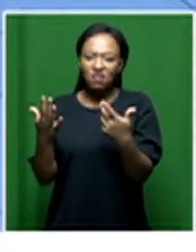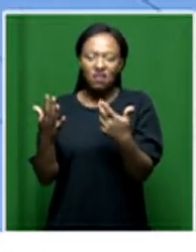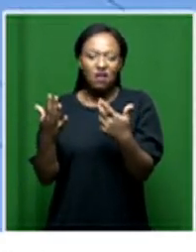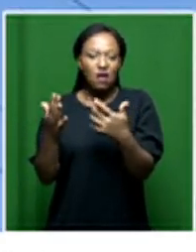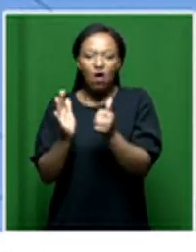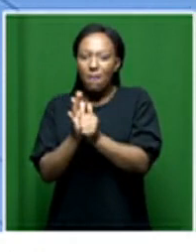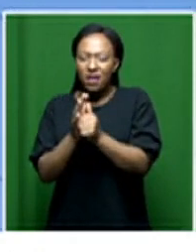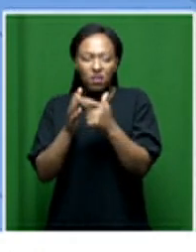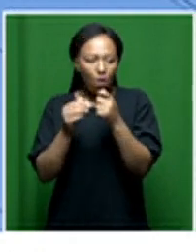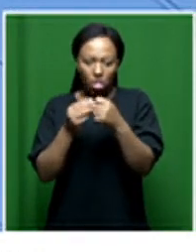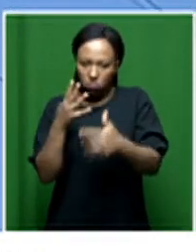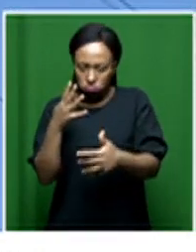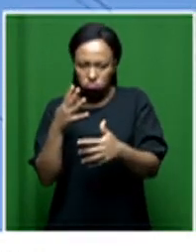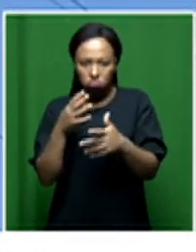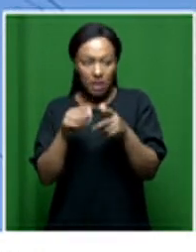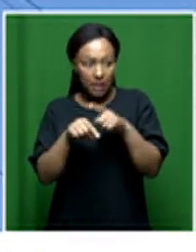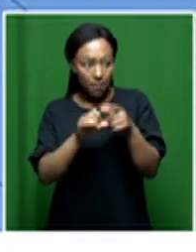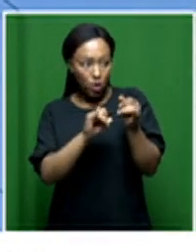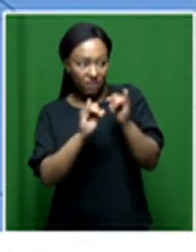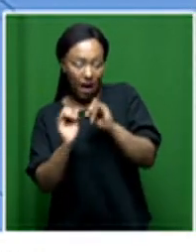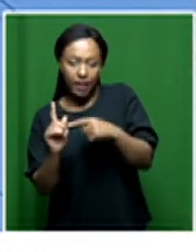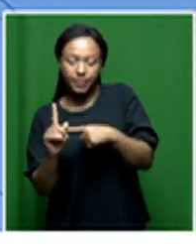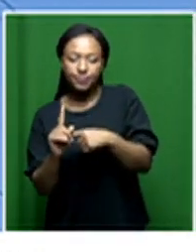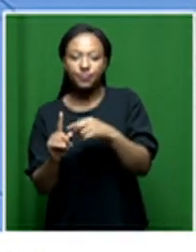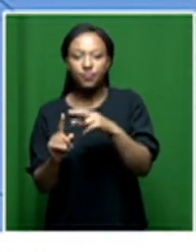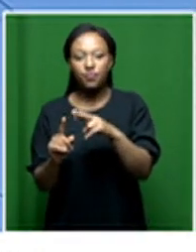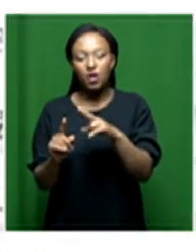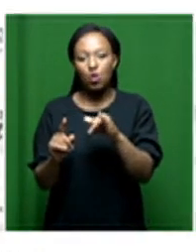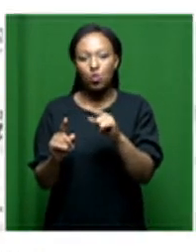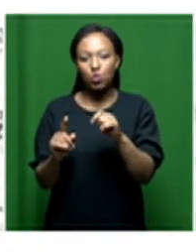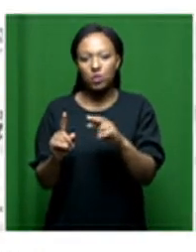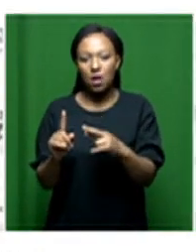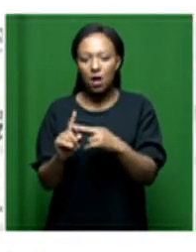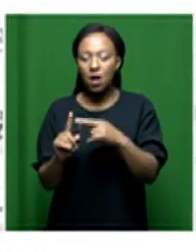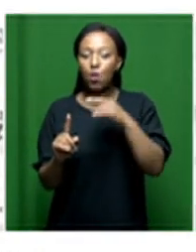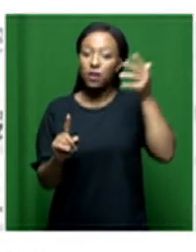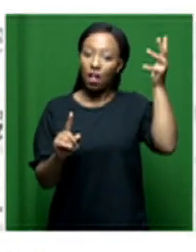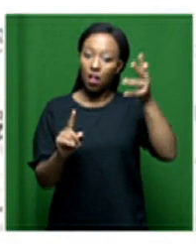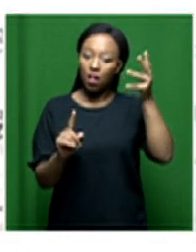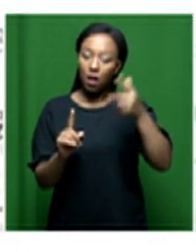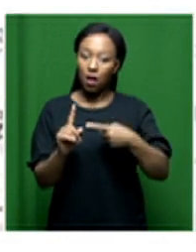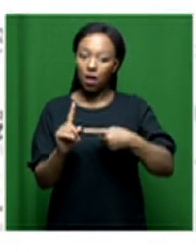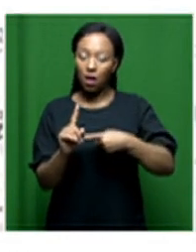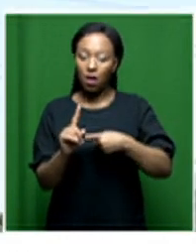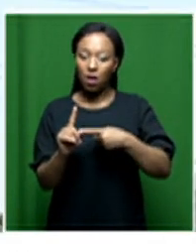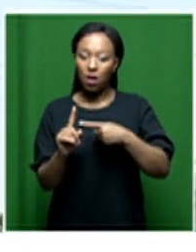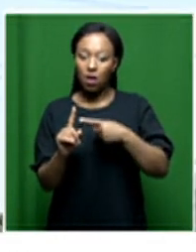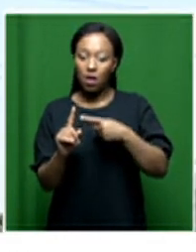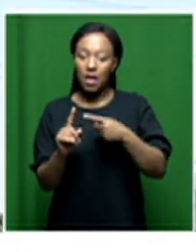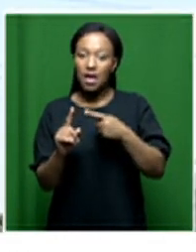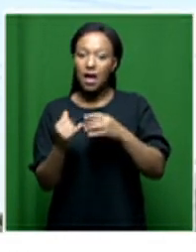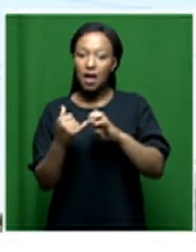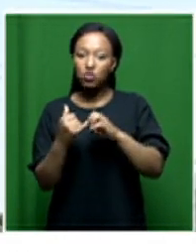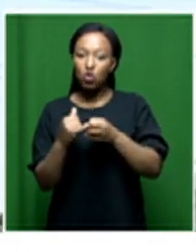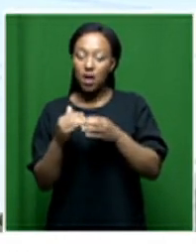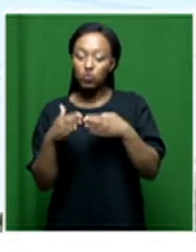marketeers, when he speaks, each time he speaks, he can be seen to be pushing the boat out into